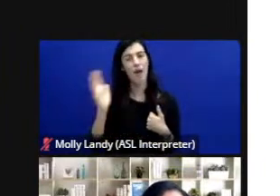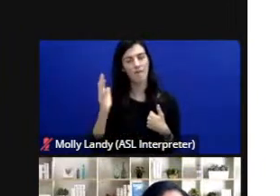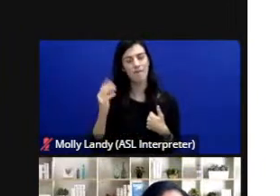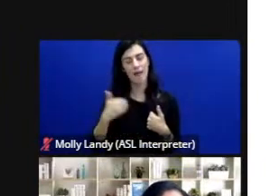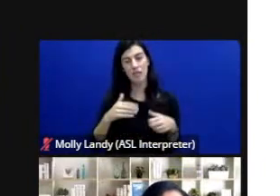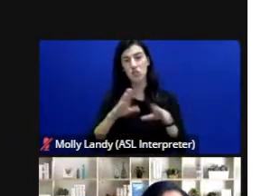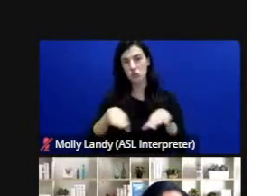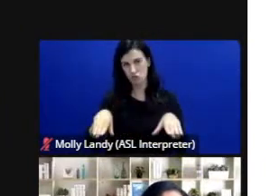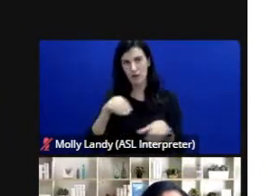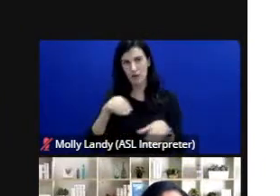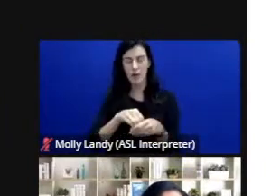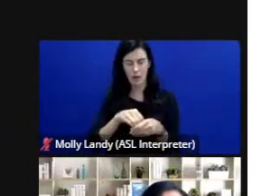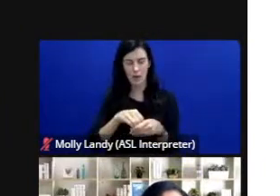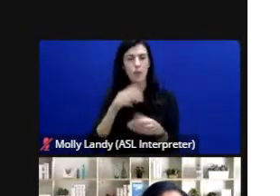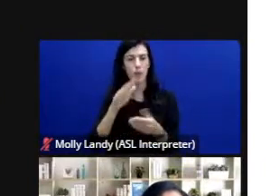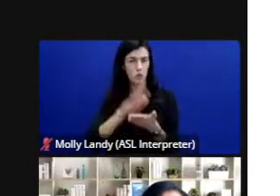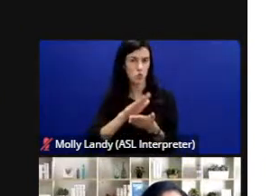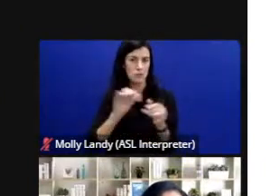school system,